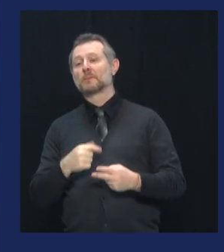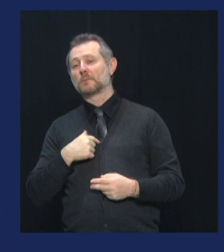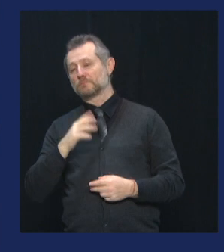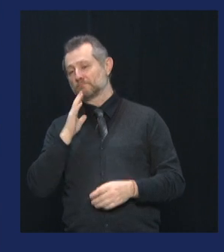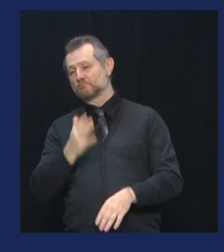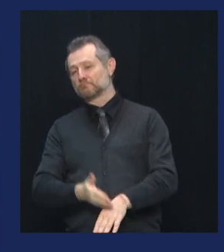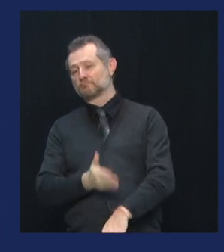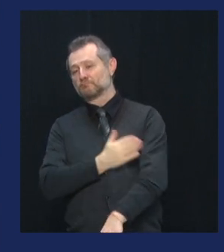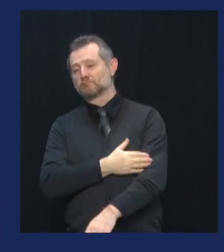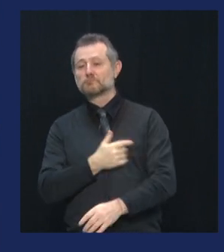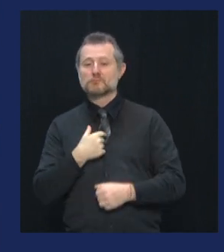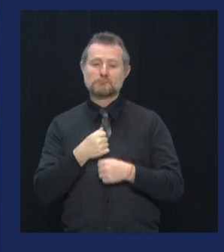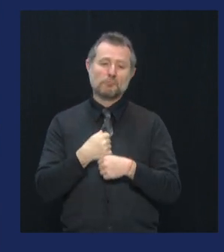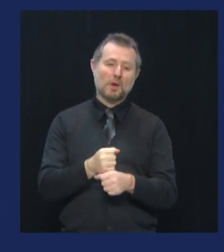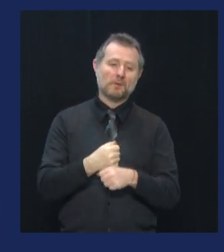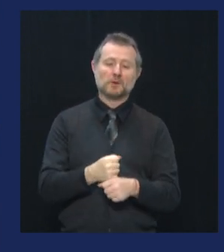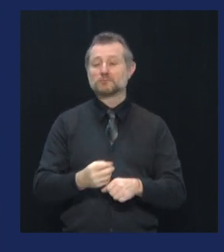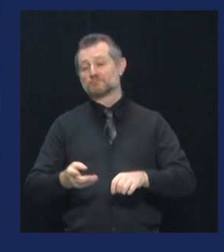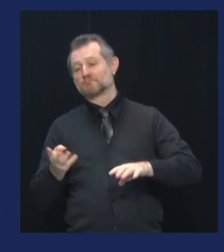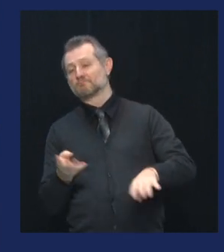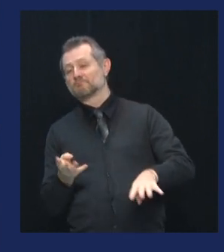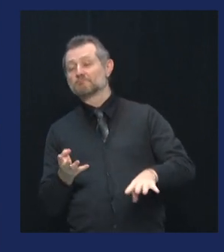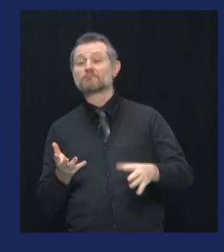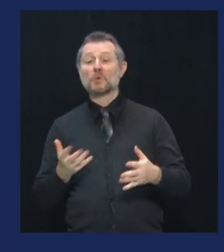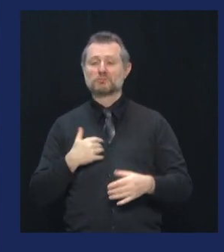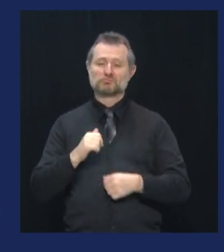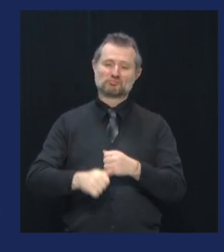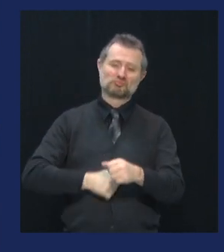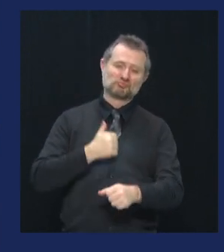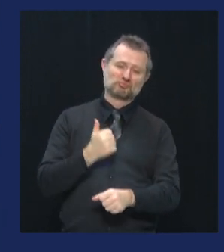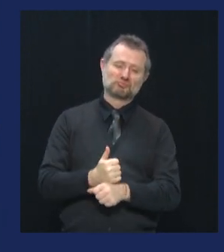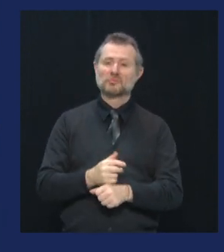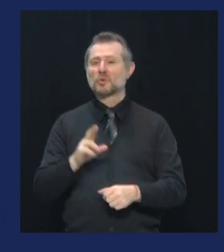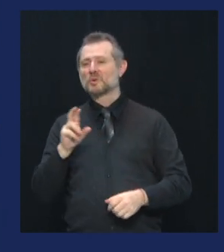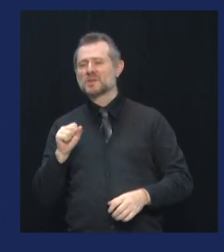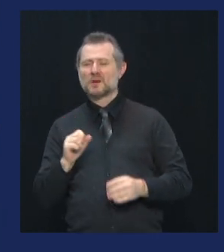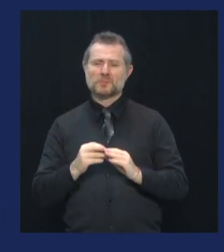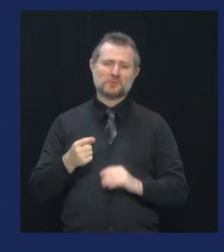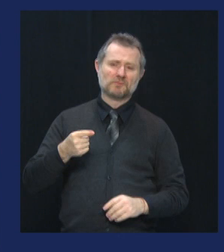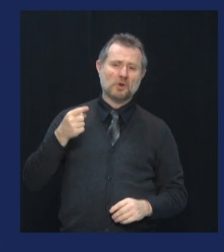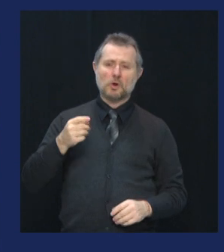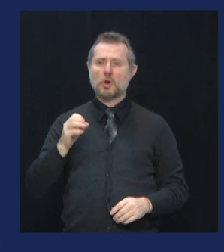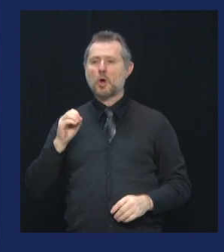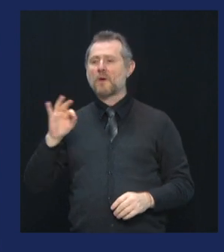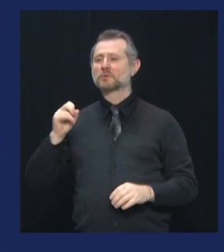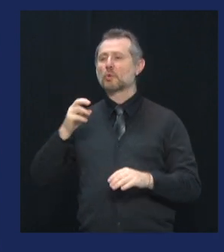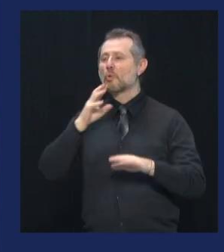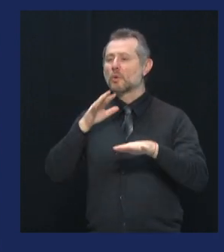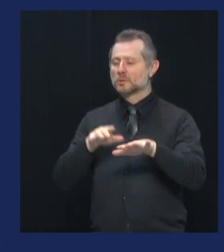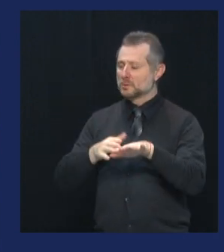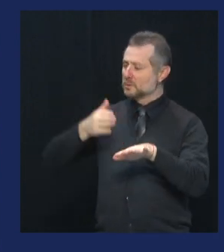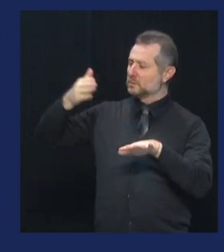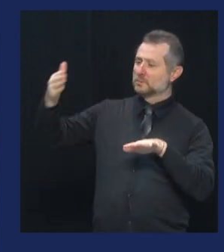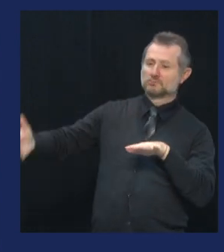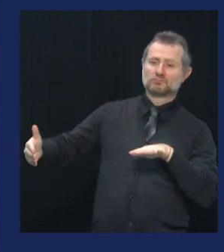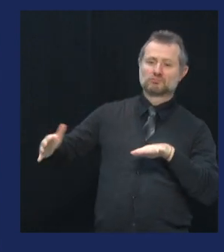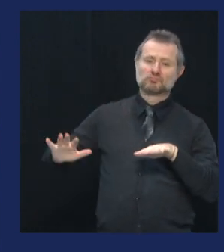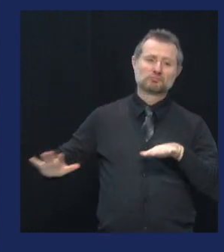will establish the nation's first offshore wind tower manufacturing facility at the Port of